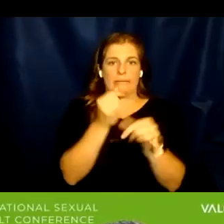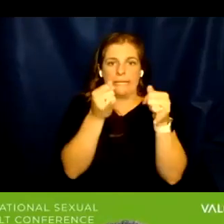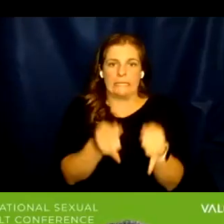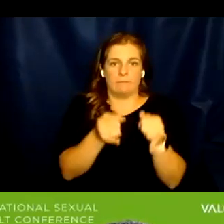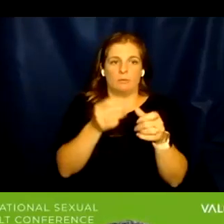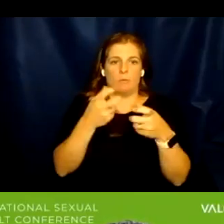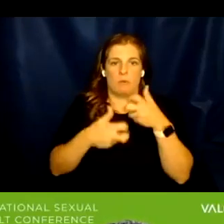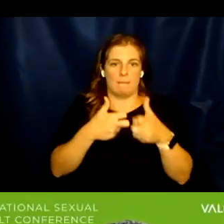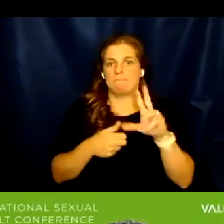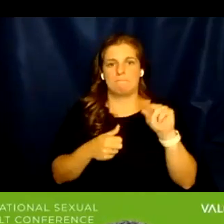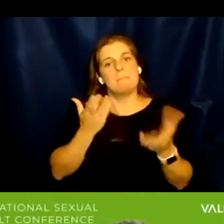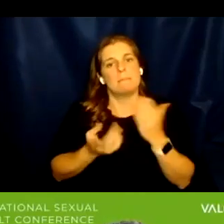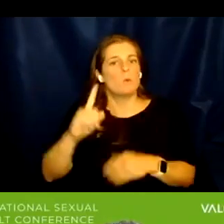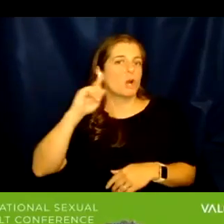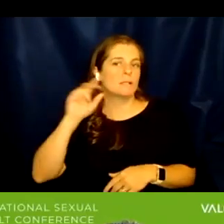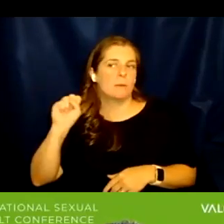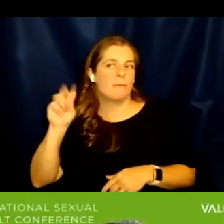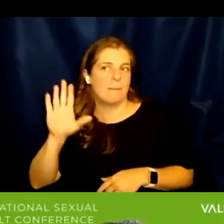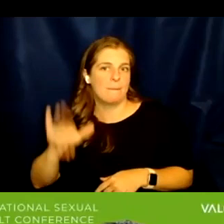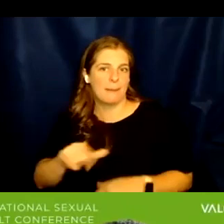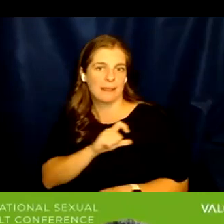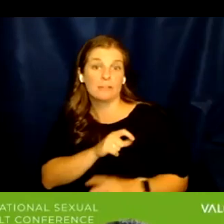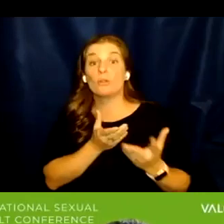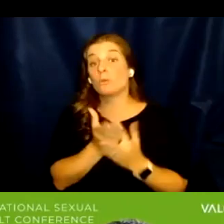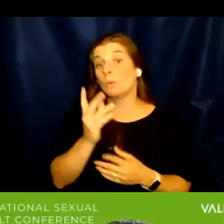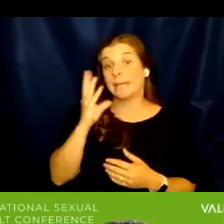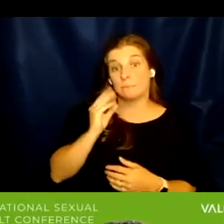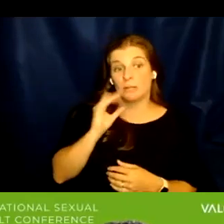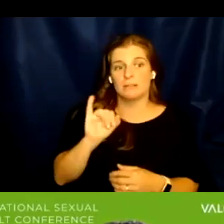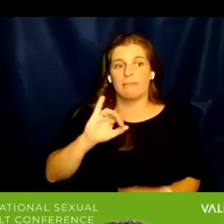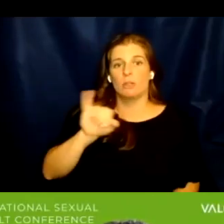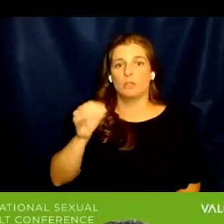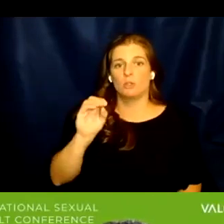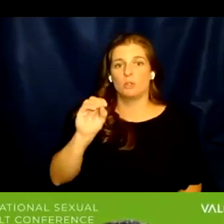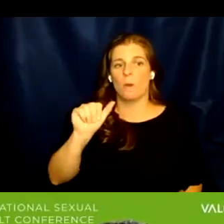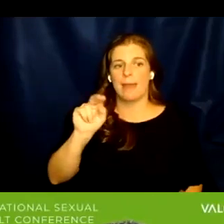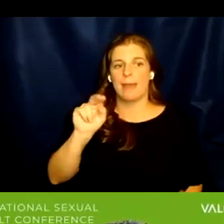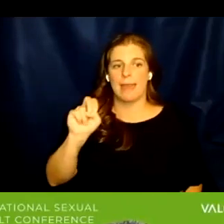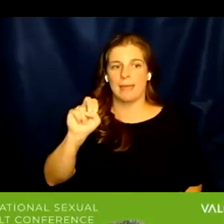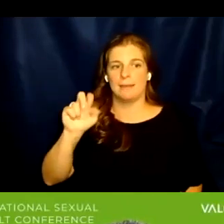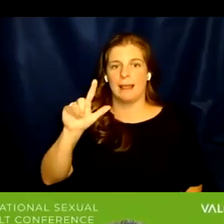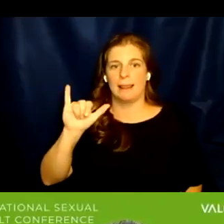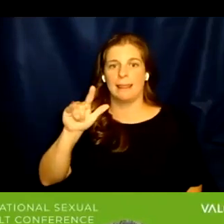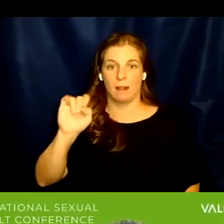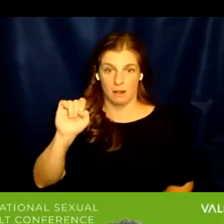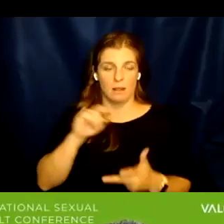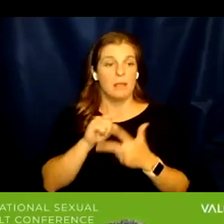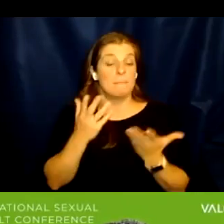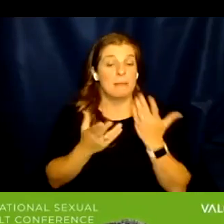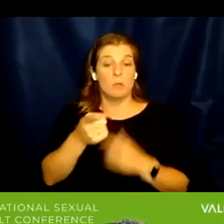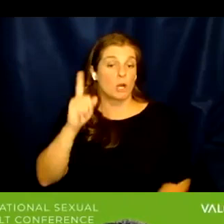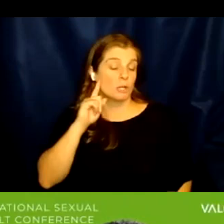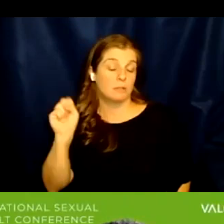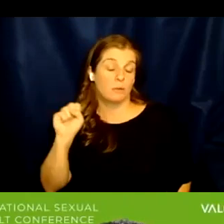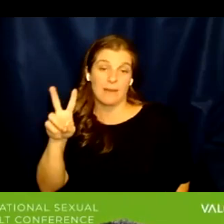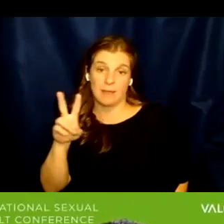sexual violence by police through the experience of Joanne Little. You may have heard of sexual violence experienced